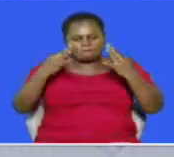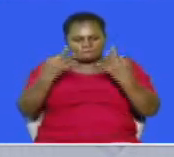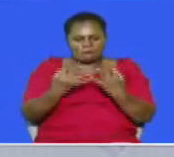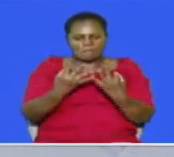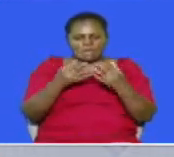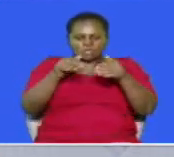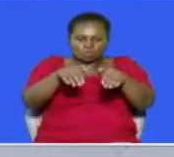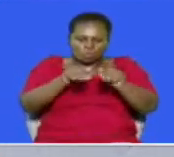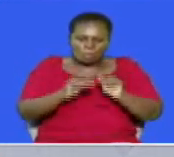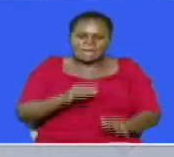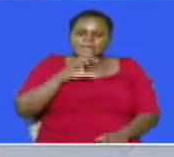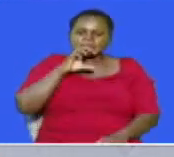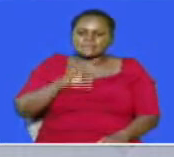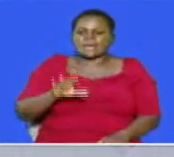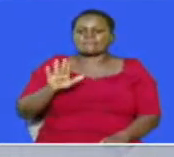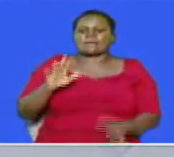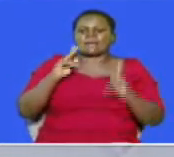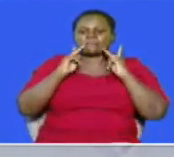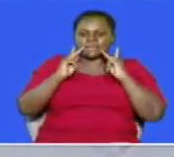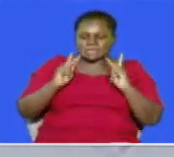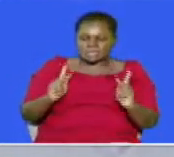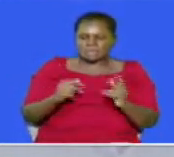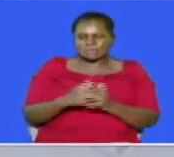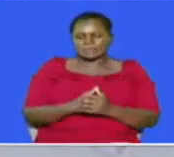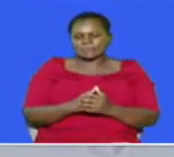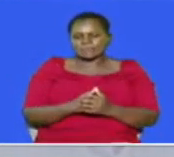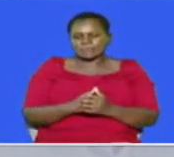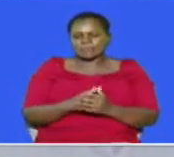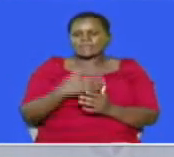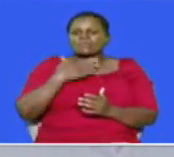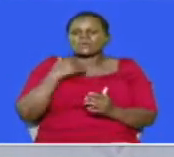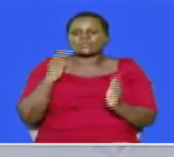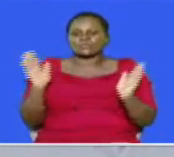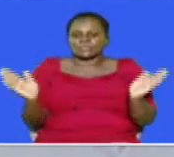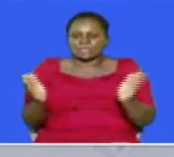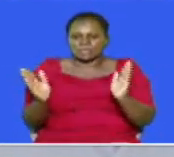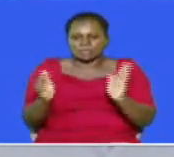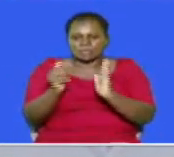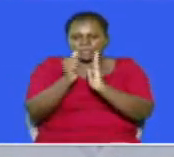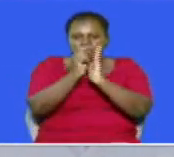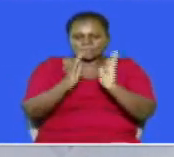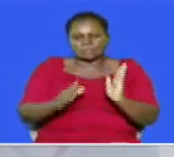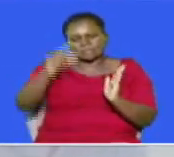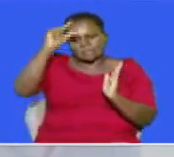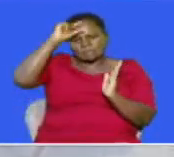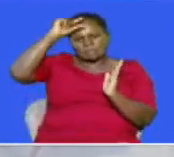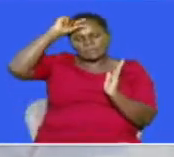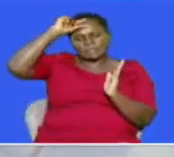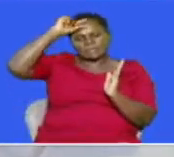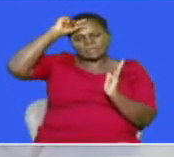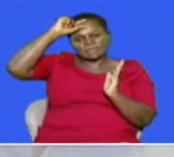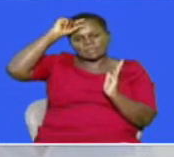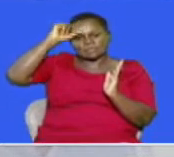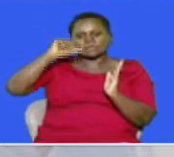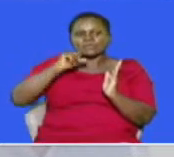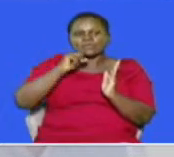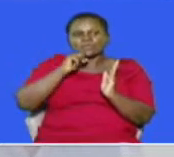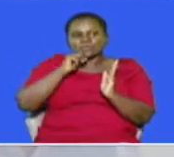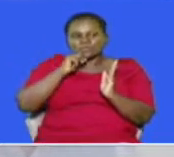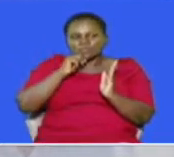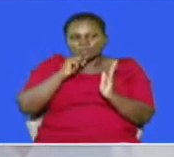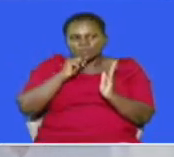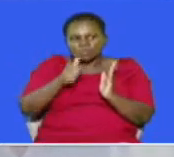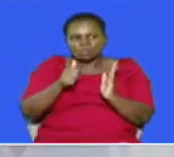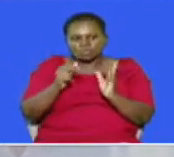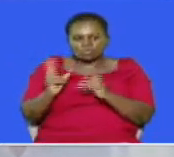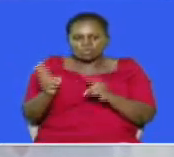to bury their child in peace. And we want to urge agencies of government not to be drawn into